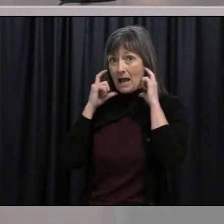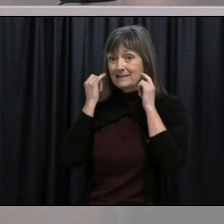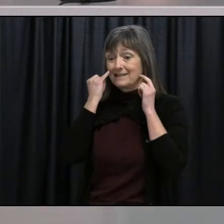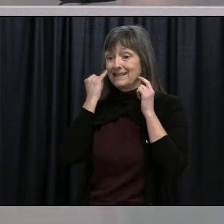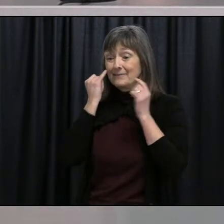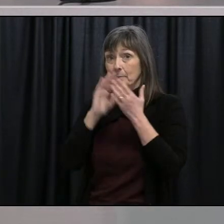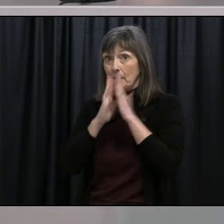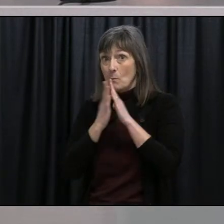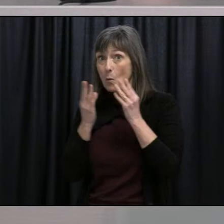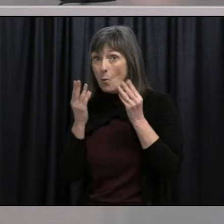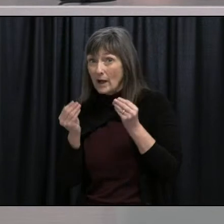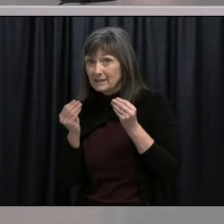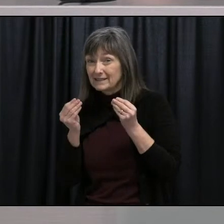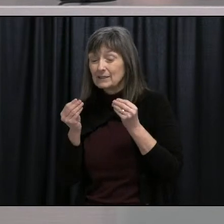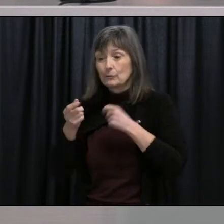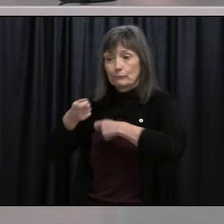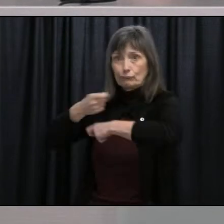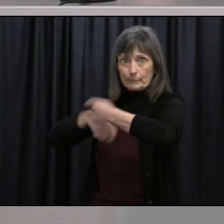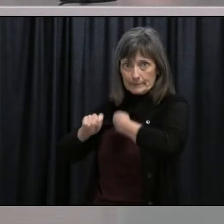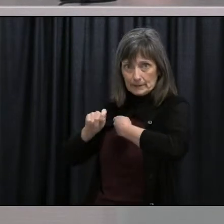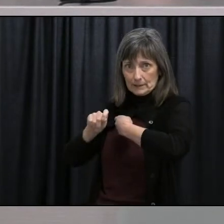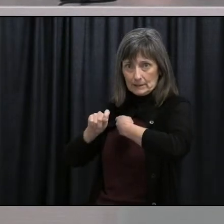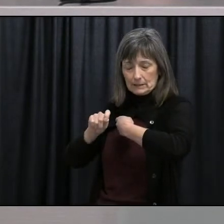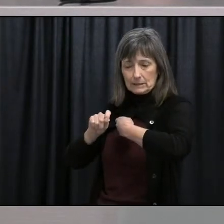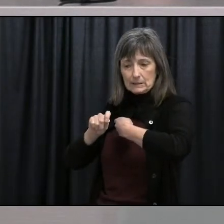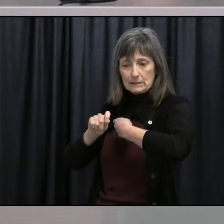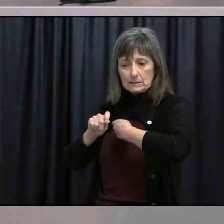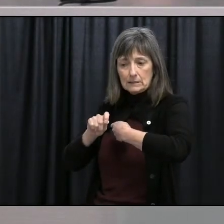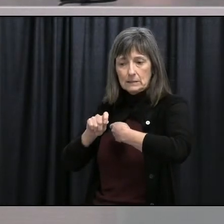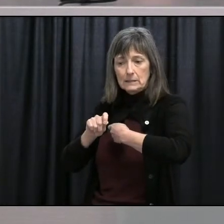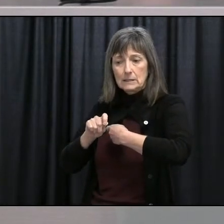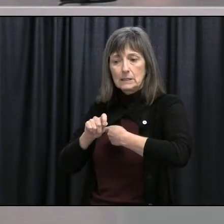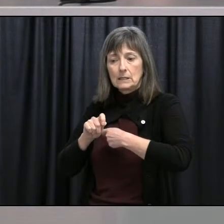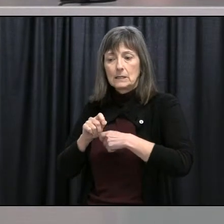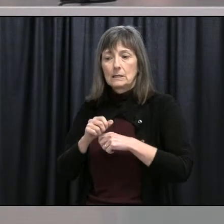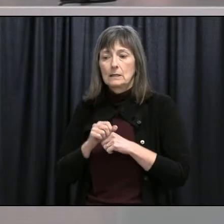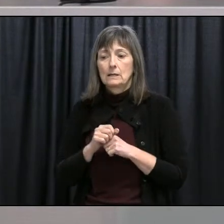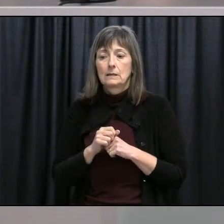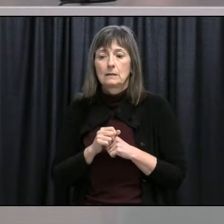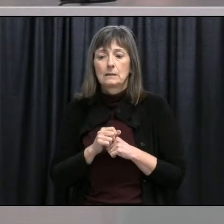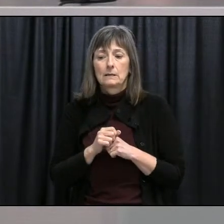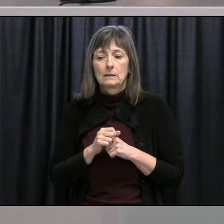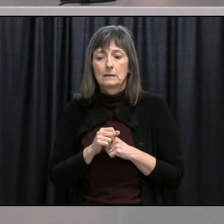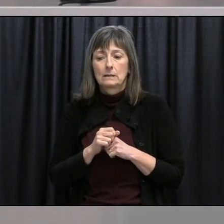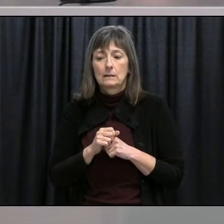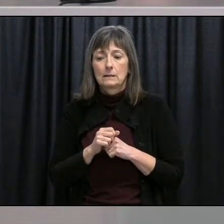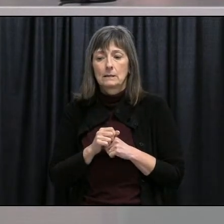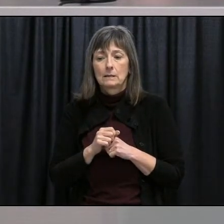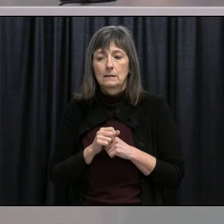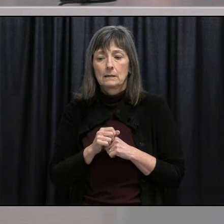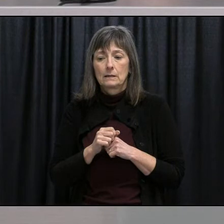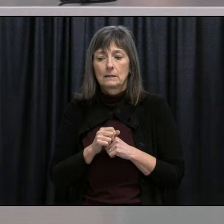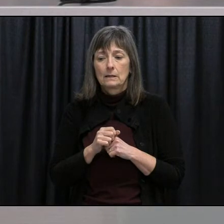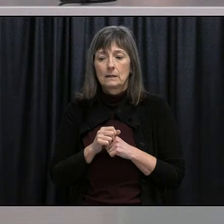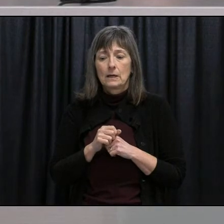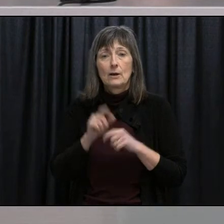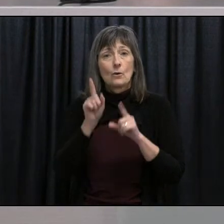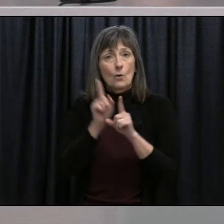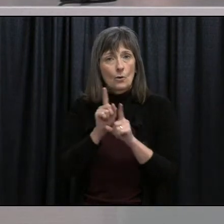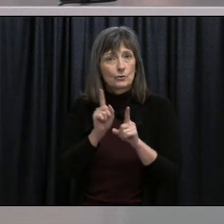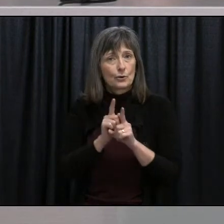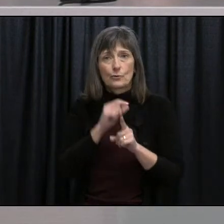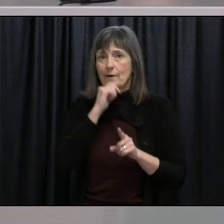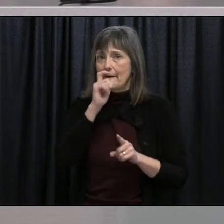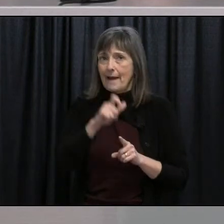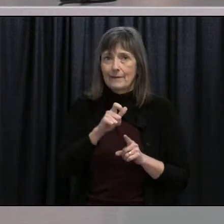that sort of thing, and not being absolutely necessary for people to wear it, from their car to